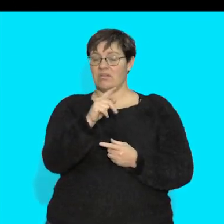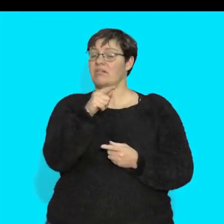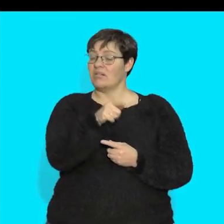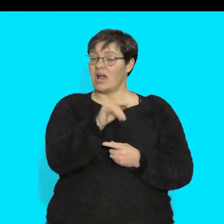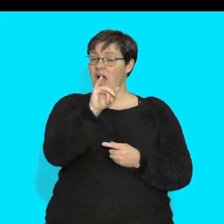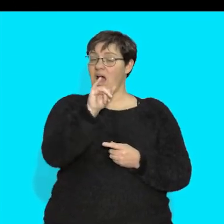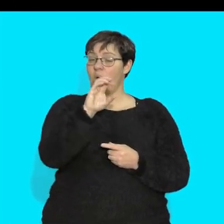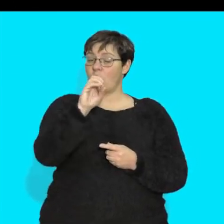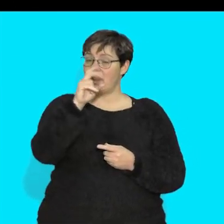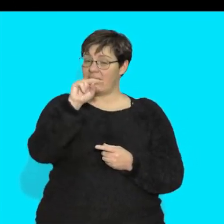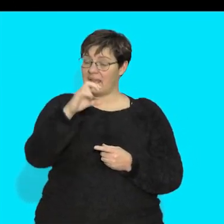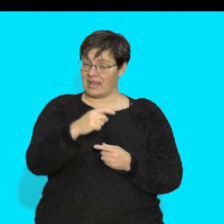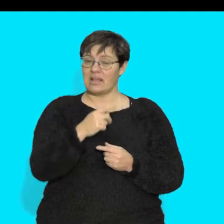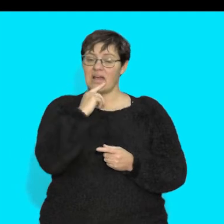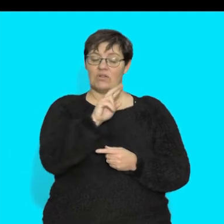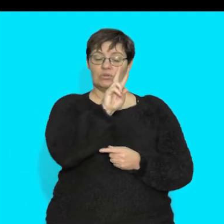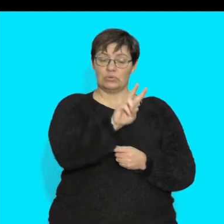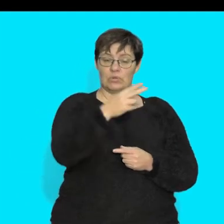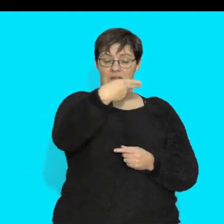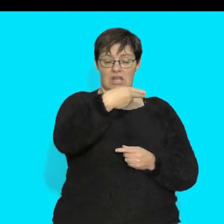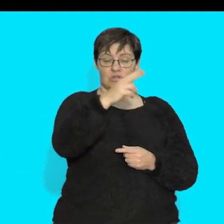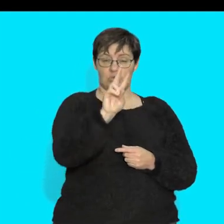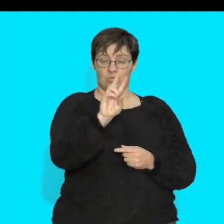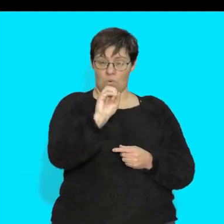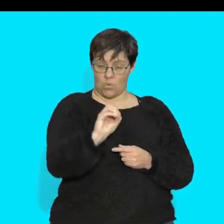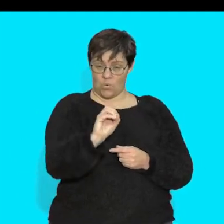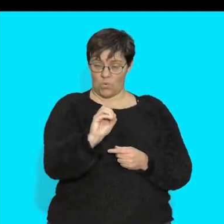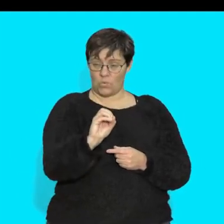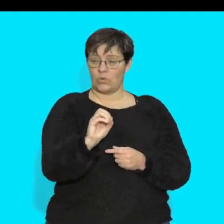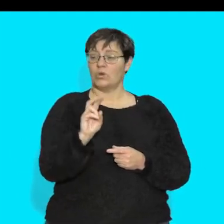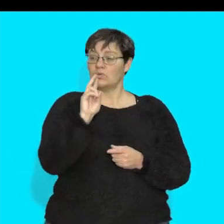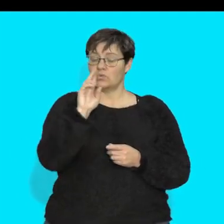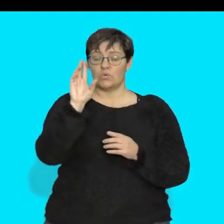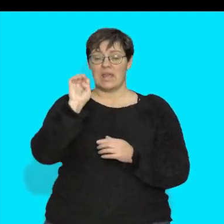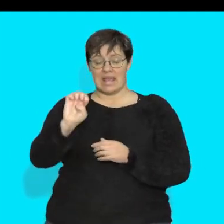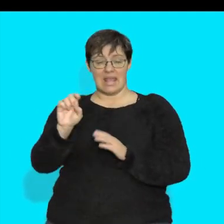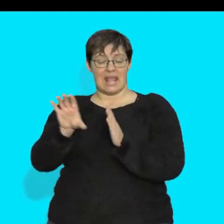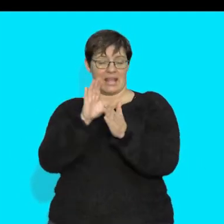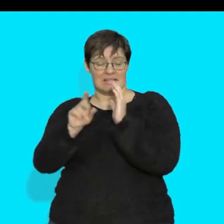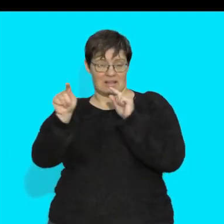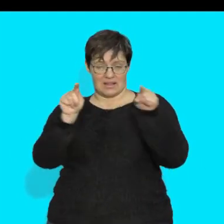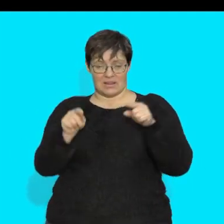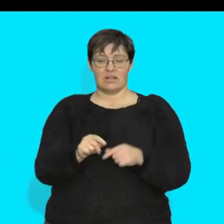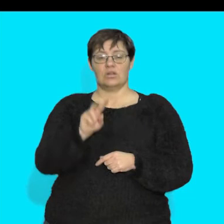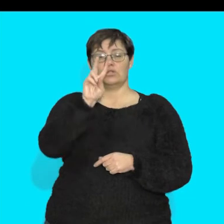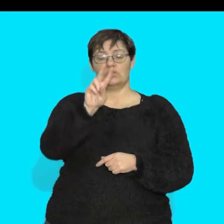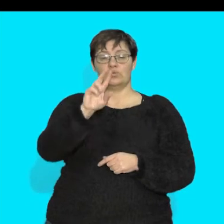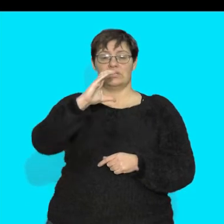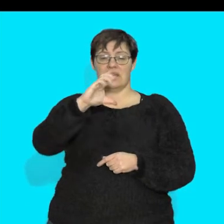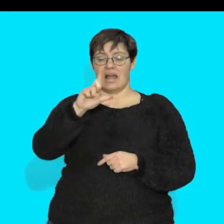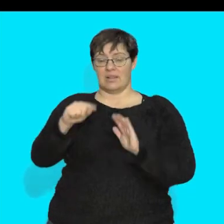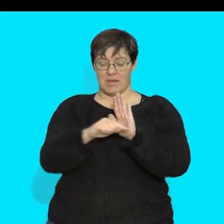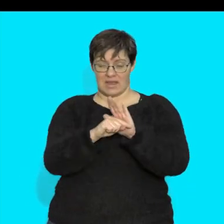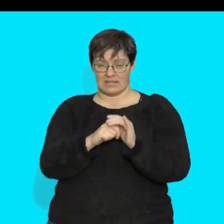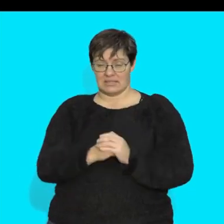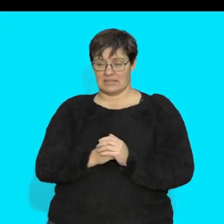reactions or ionic reactions. Overall, we're going to get 2 H2O. There's 2 electrons are going to cancel out, plus 2